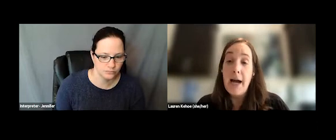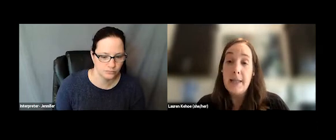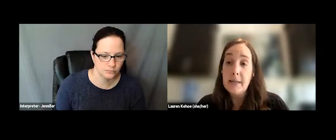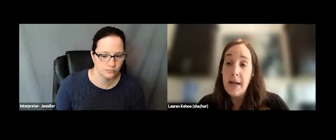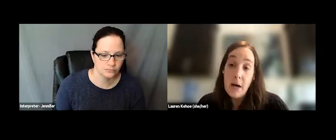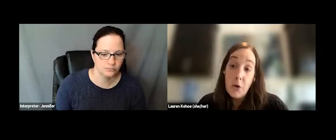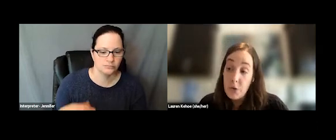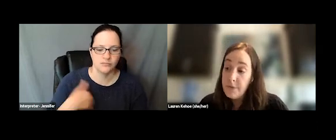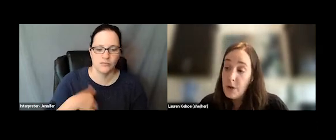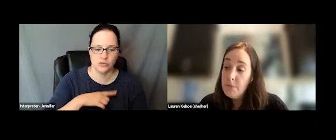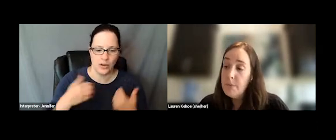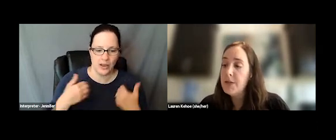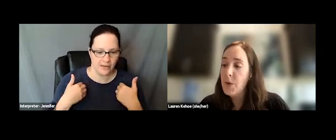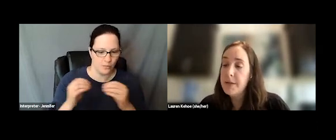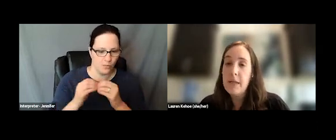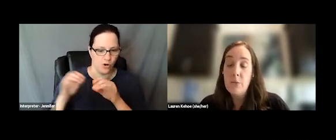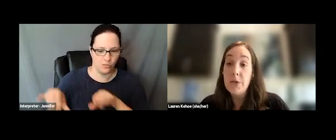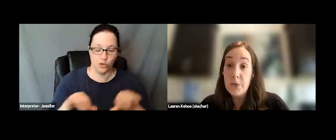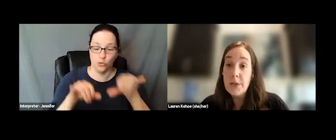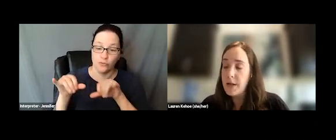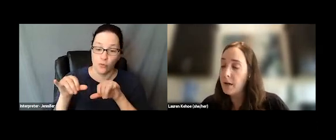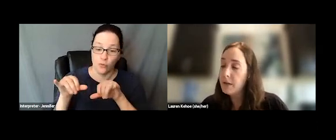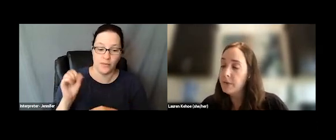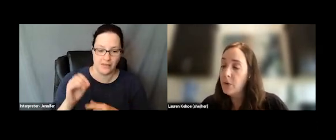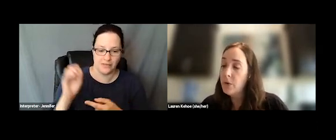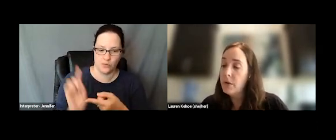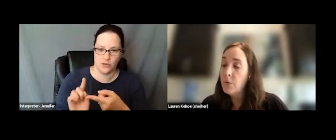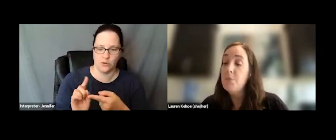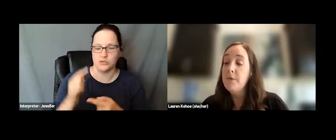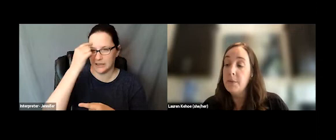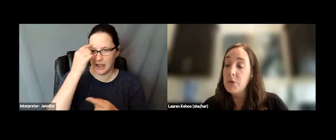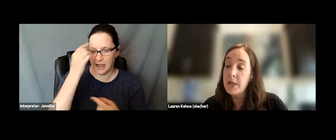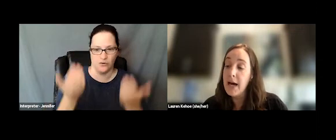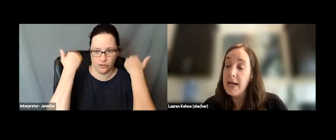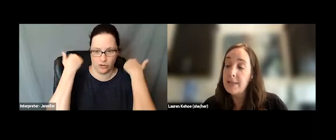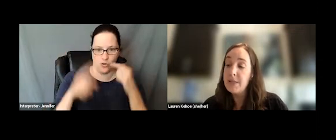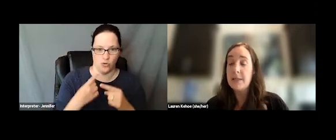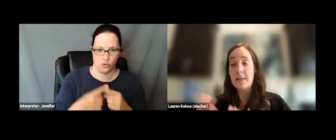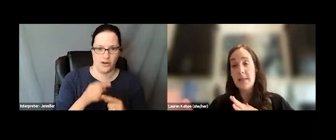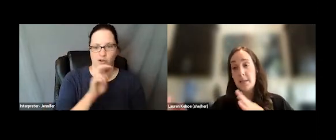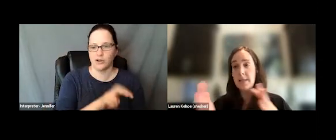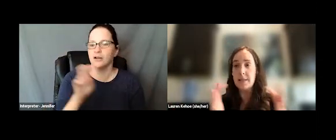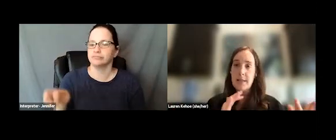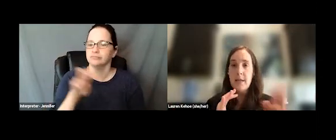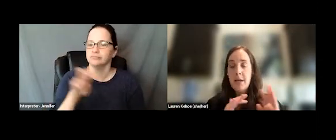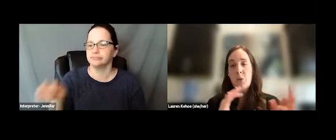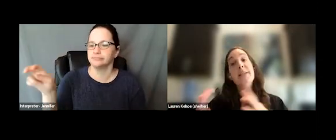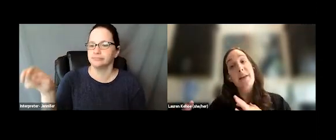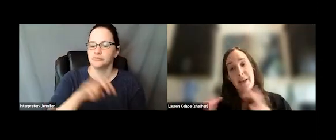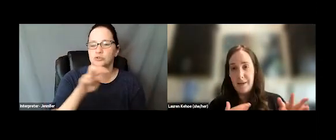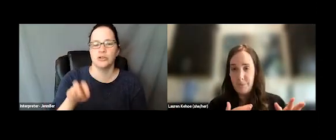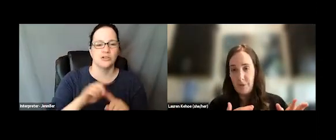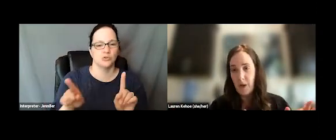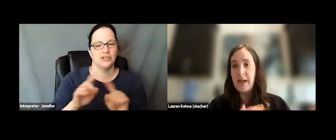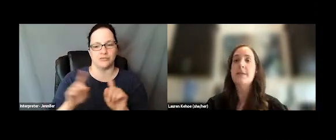our guides layout more uniform, as well as it reduced the cognitive load when moving between guides because the consistency was